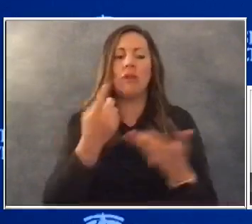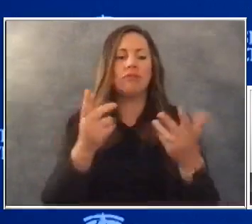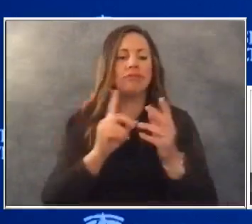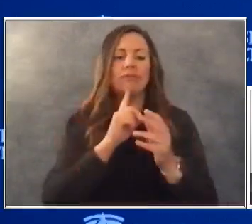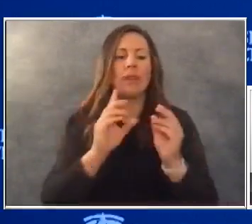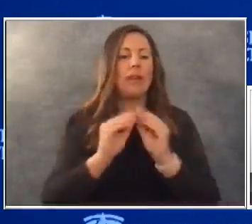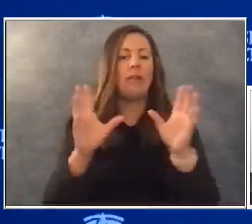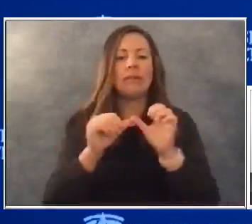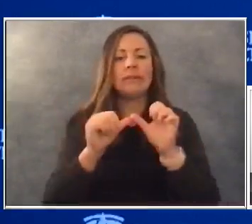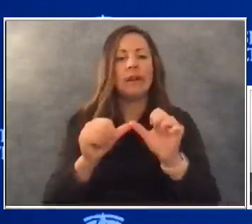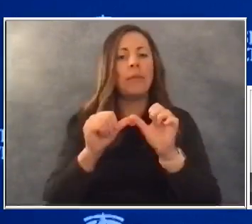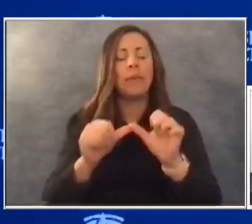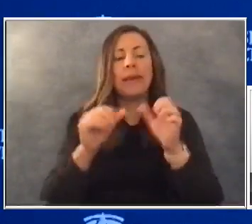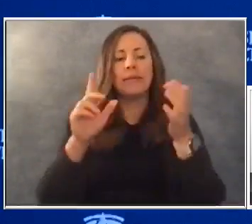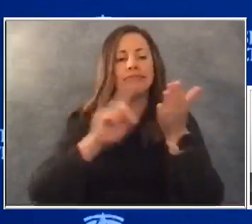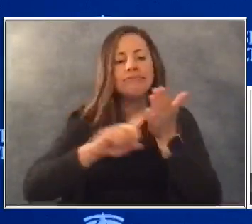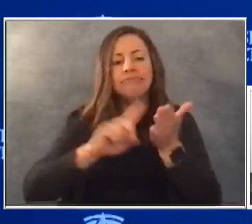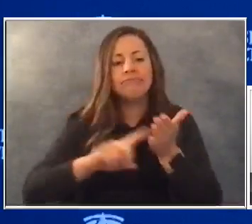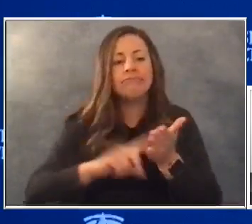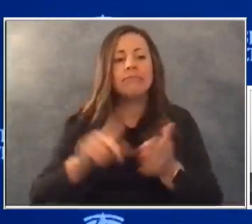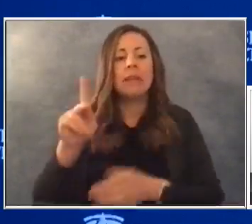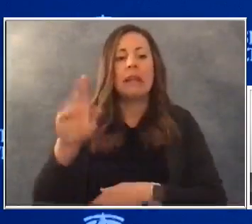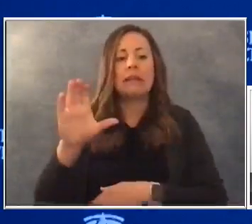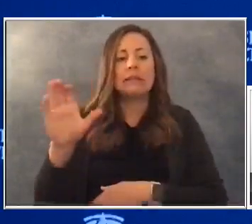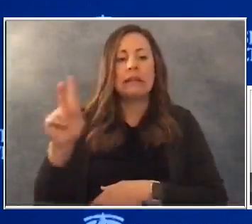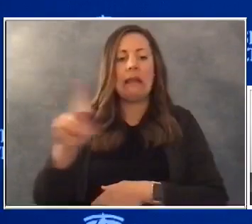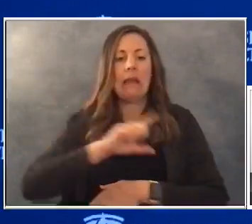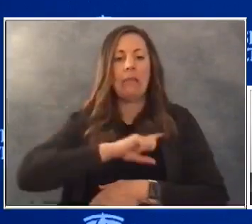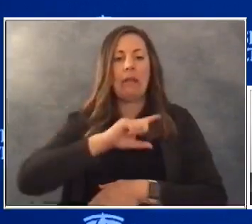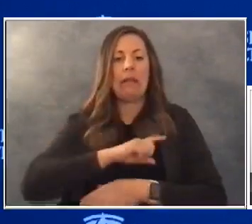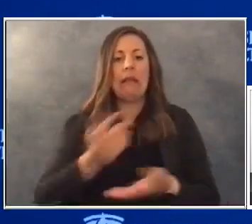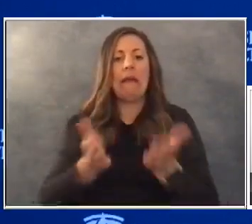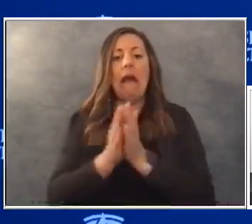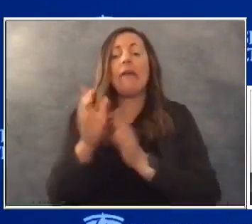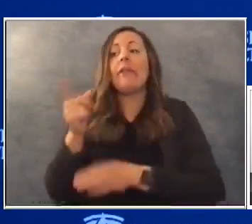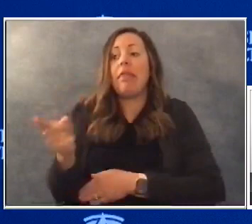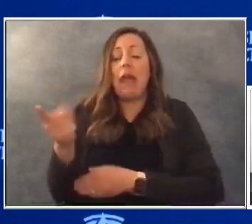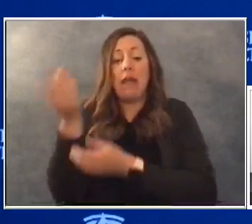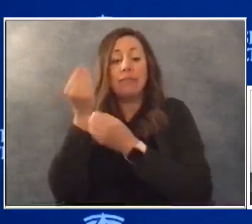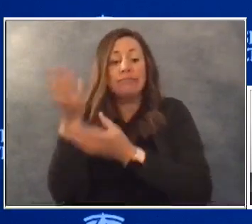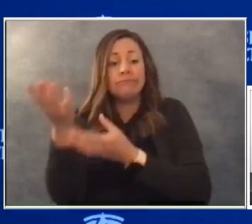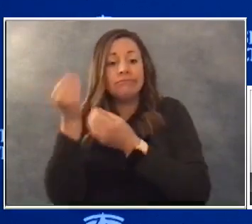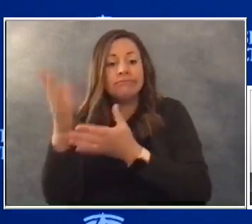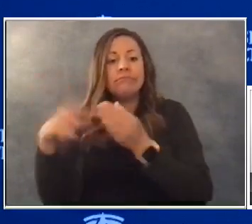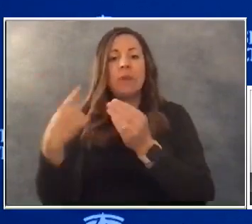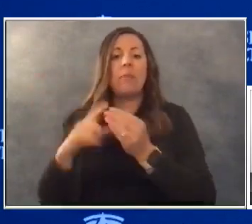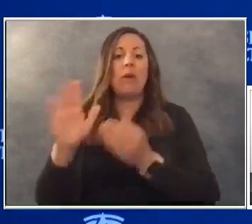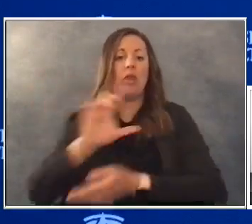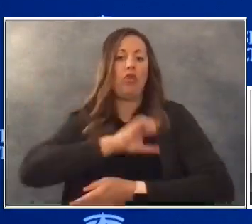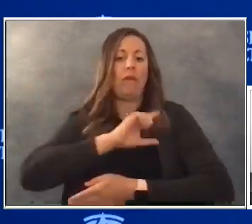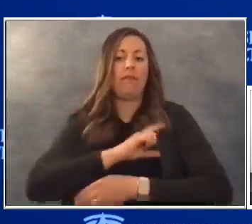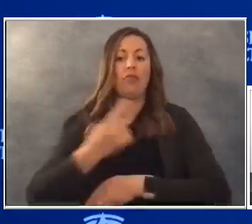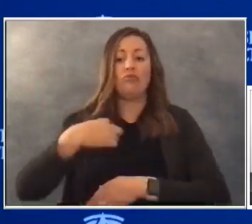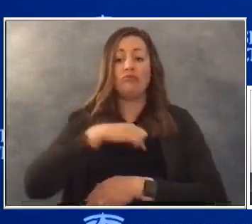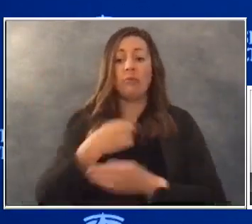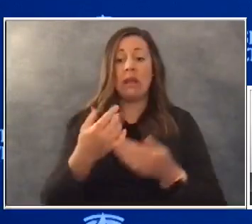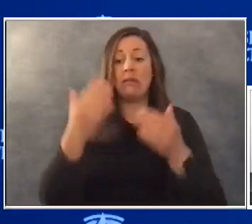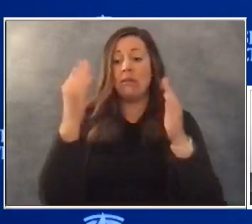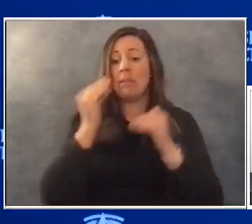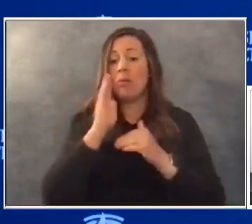Kansas police have asked that their agency provides updates on the medical conditions of their officers, and we expect them to have an update later